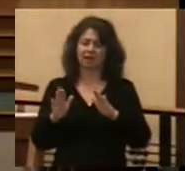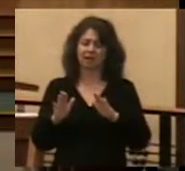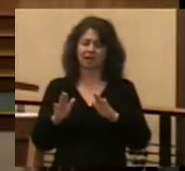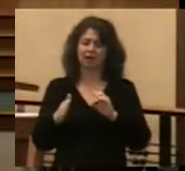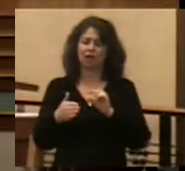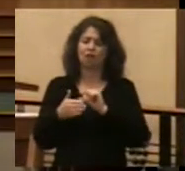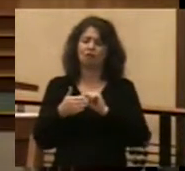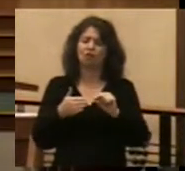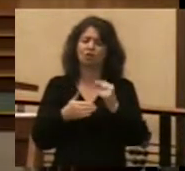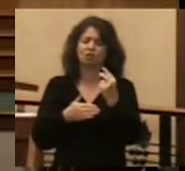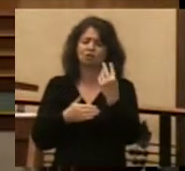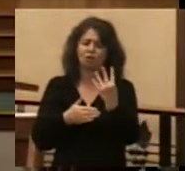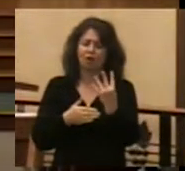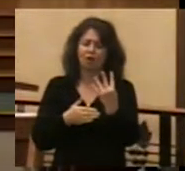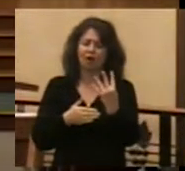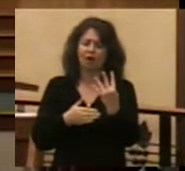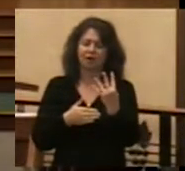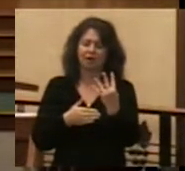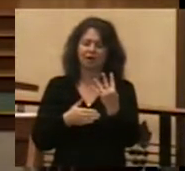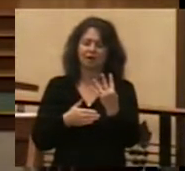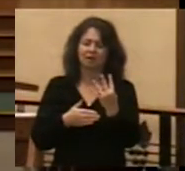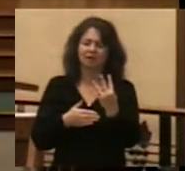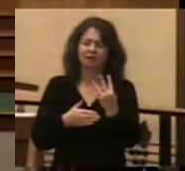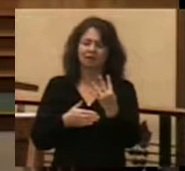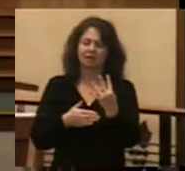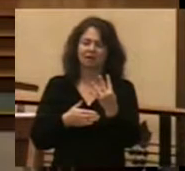to me that I needed to hear.